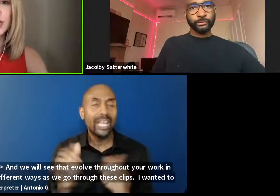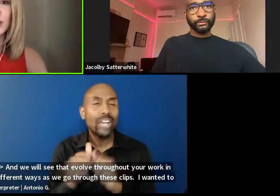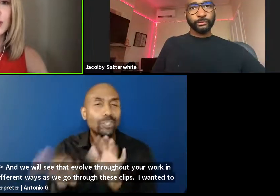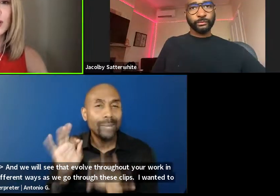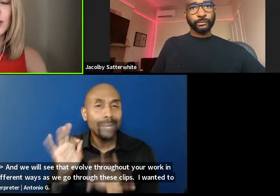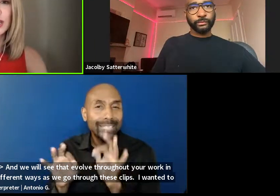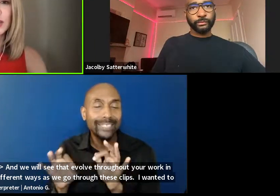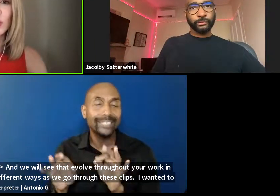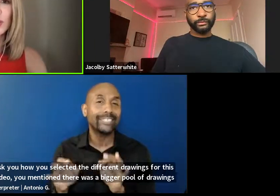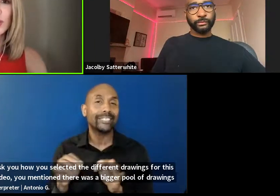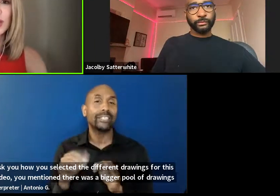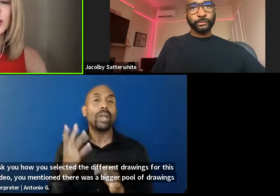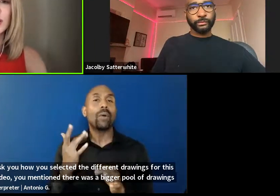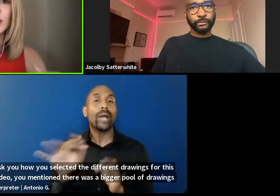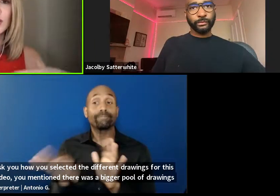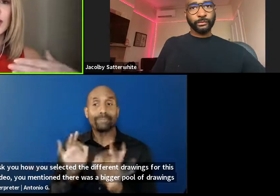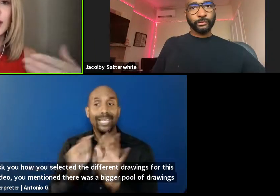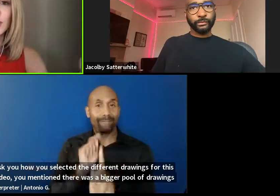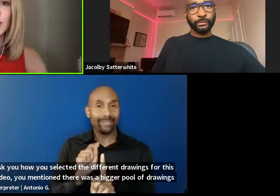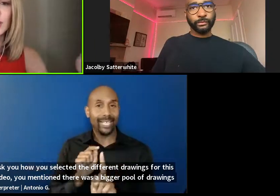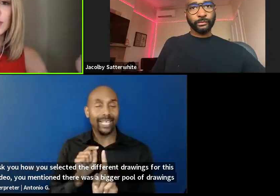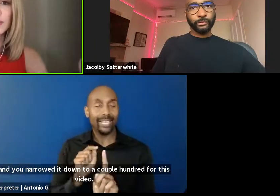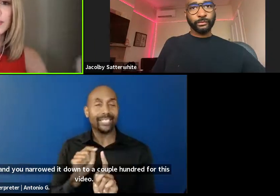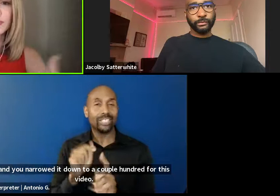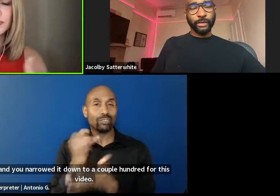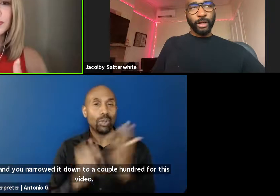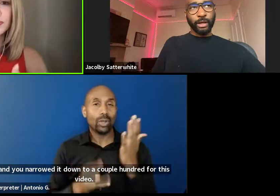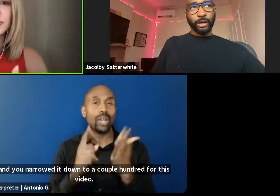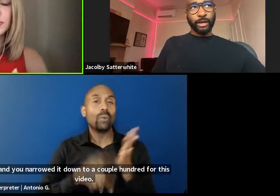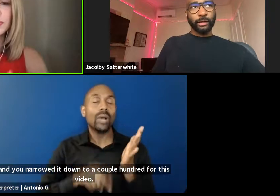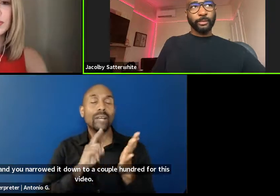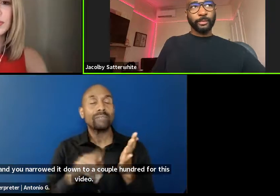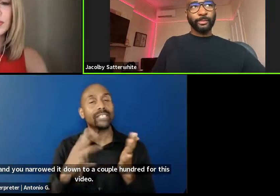these particular drawings? What do you think like stood out to you?